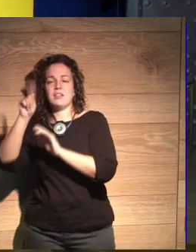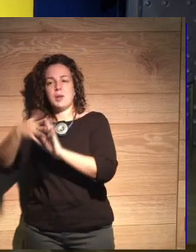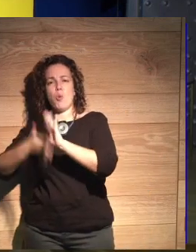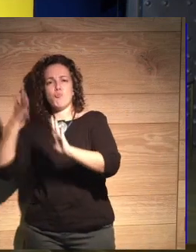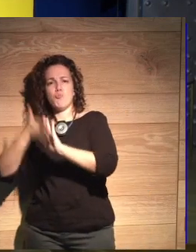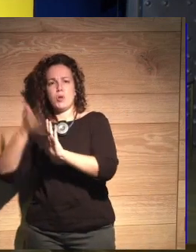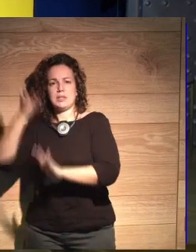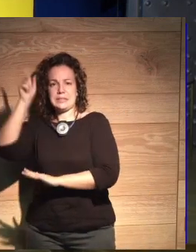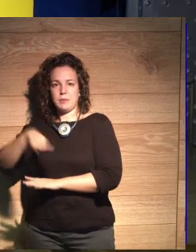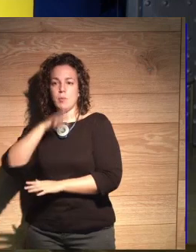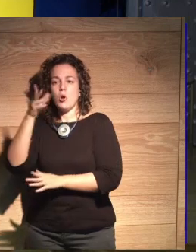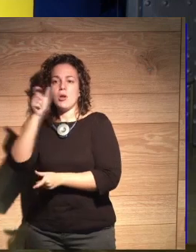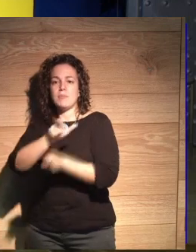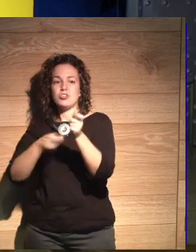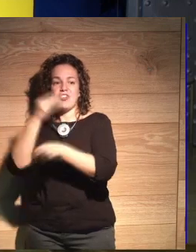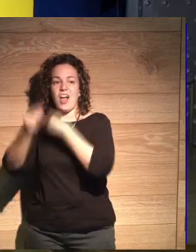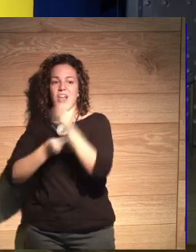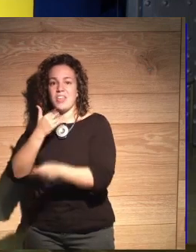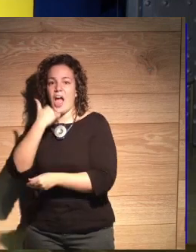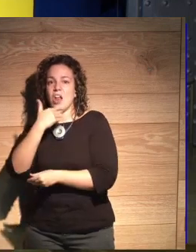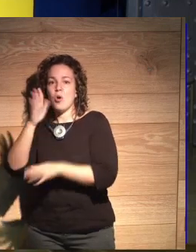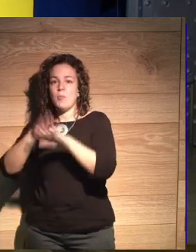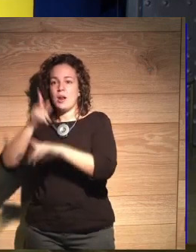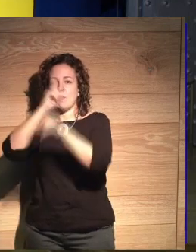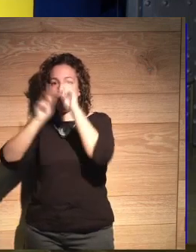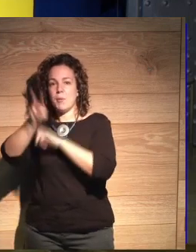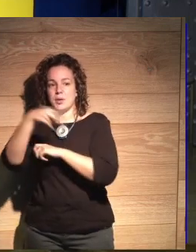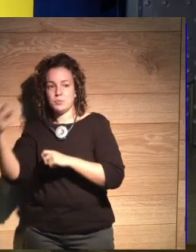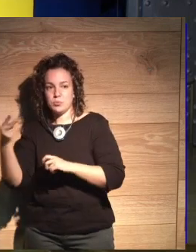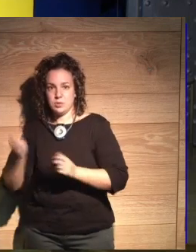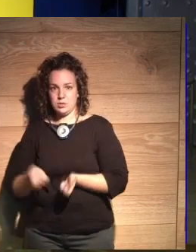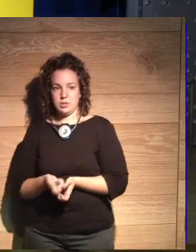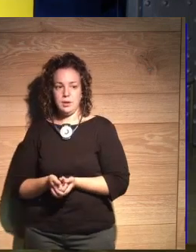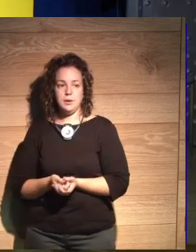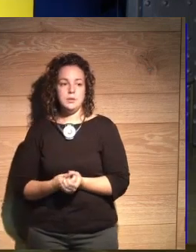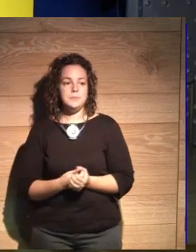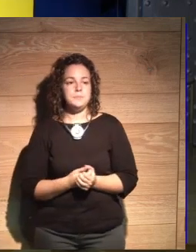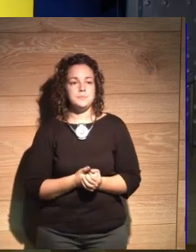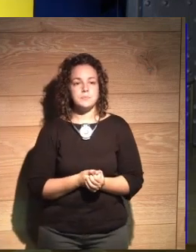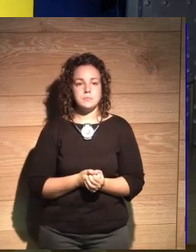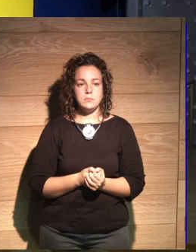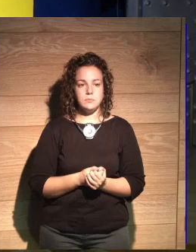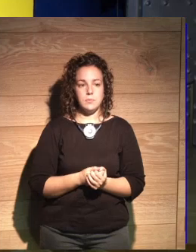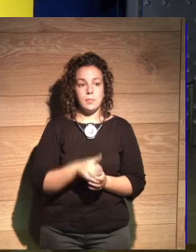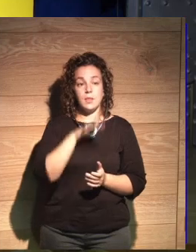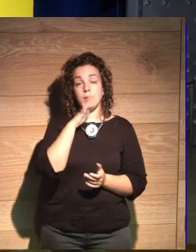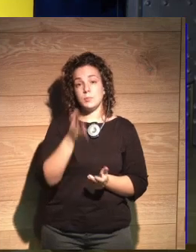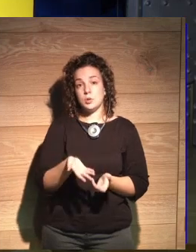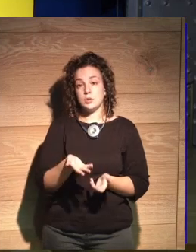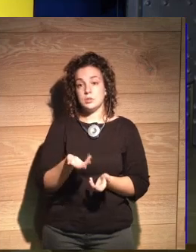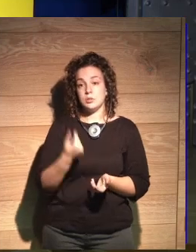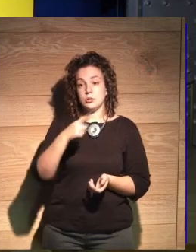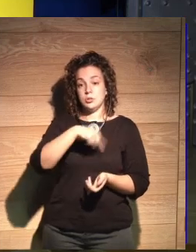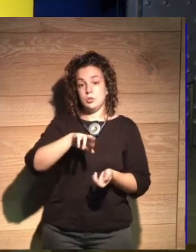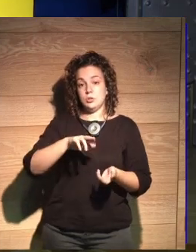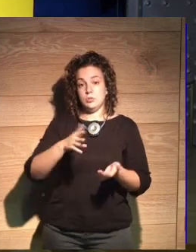something to solve them. At the rate we're going now, because we are on an unsustainable course, we can't